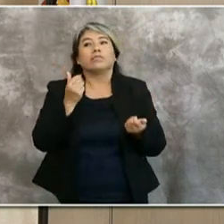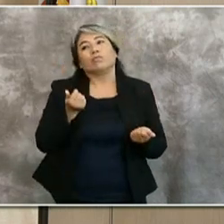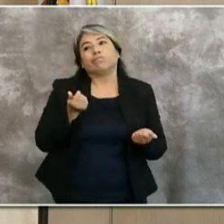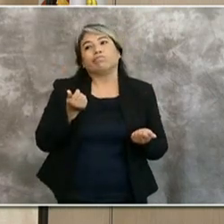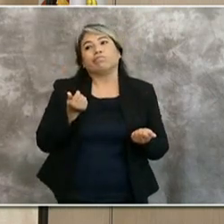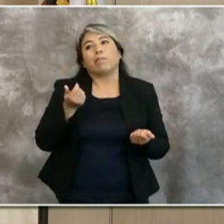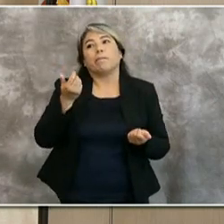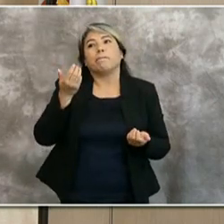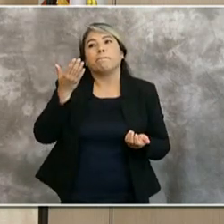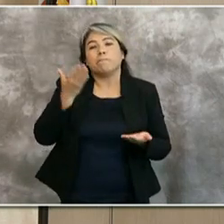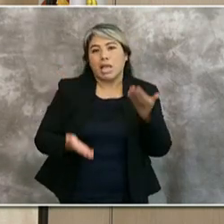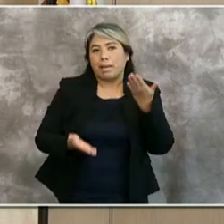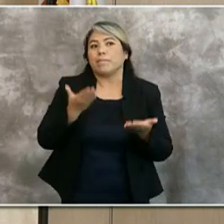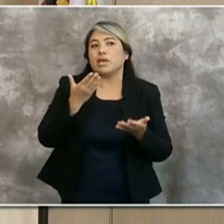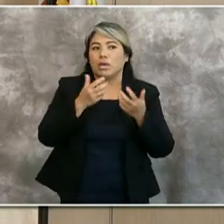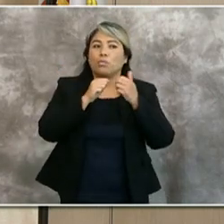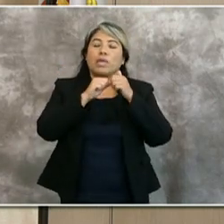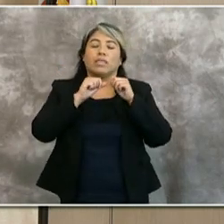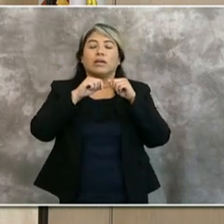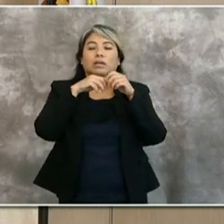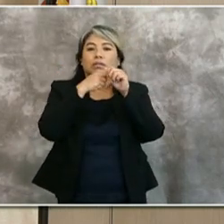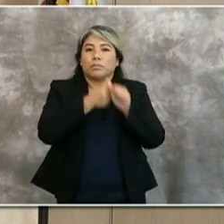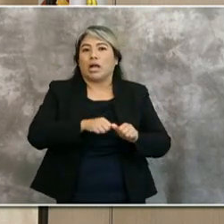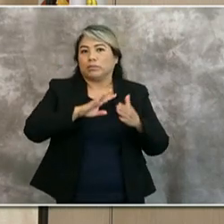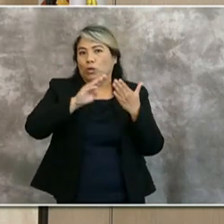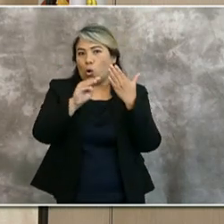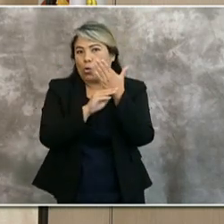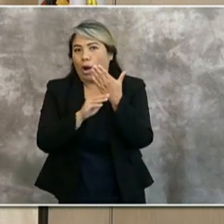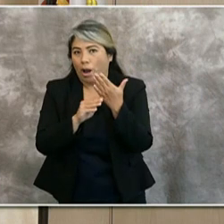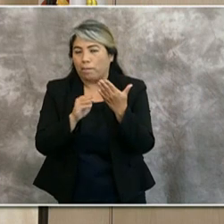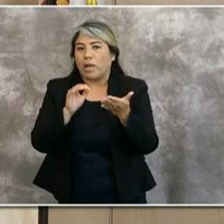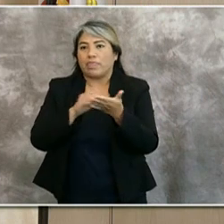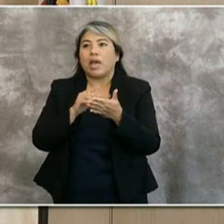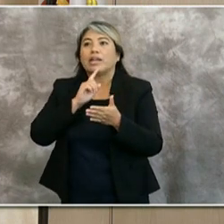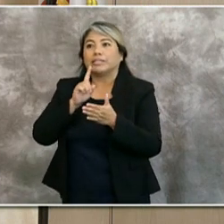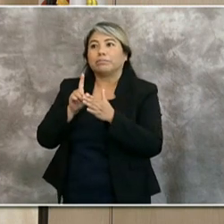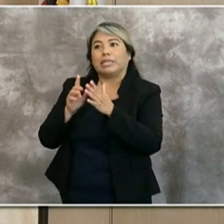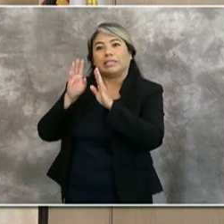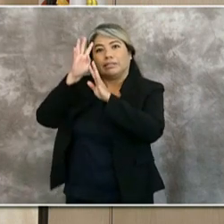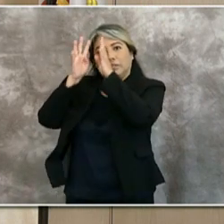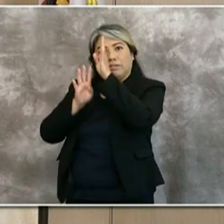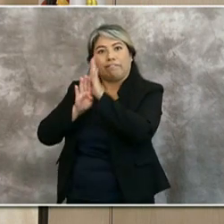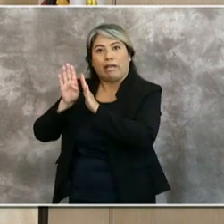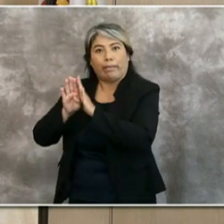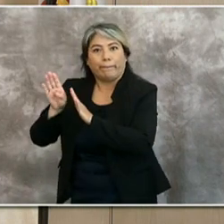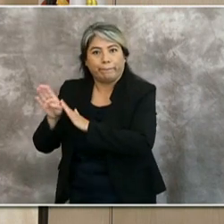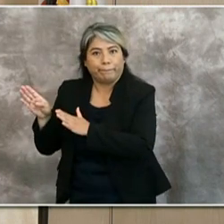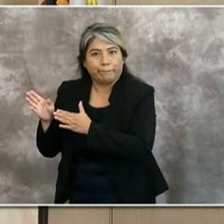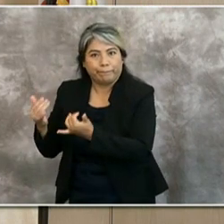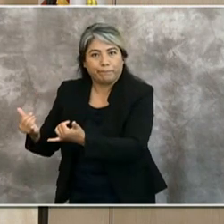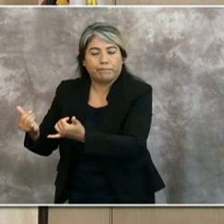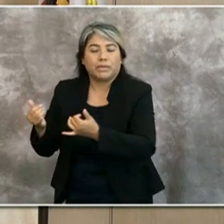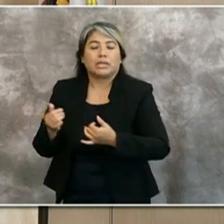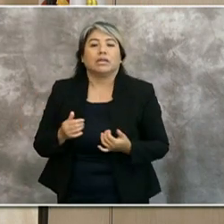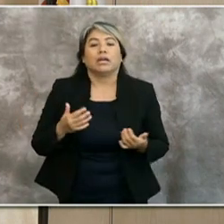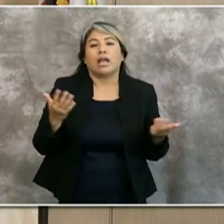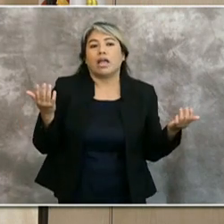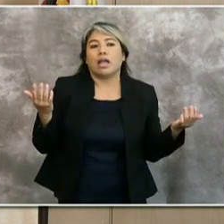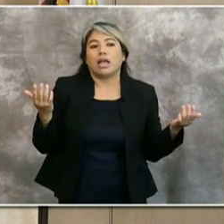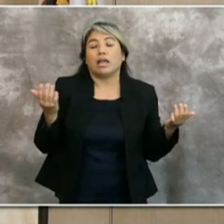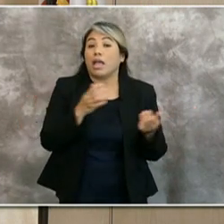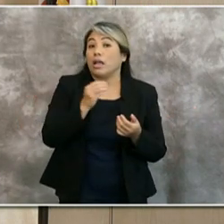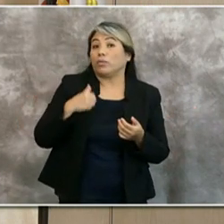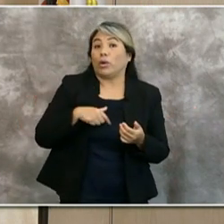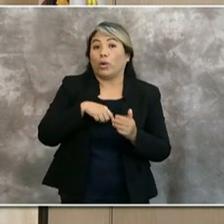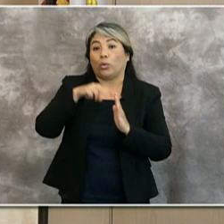considered, in the compliance program that is being developed, and we